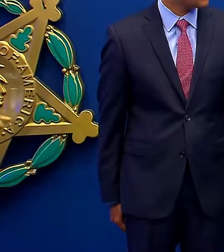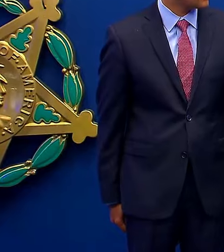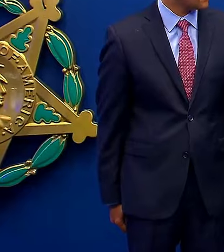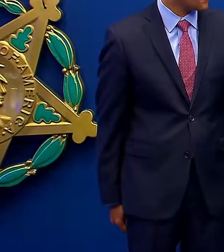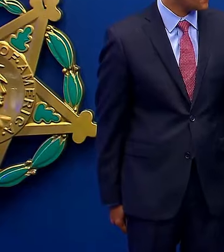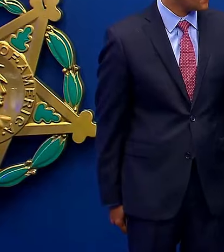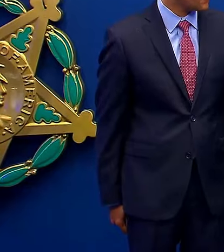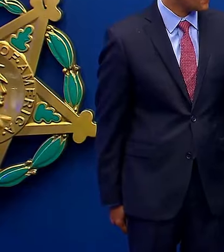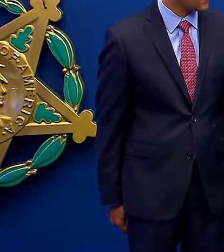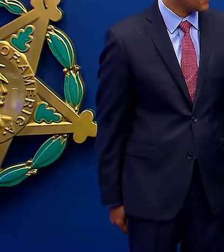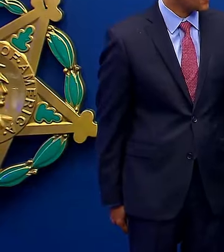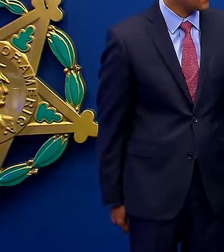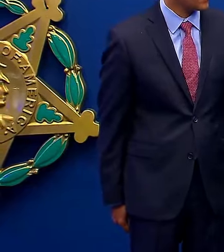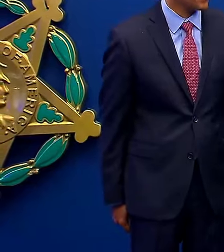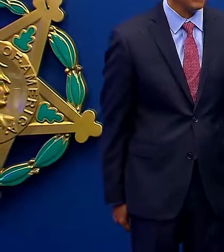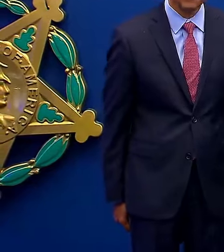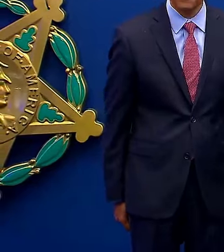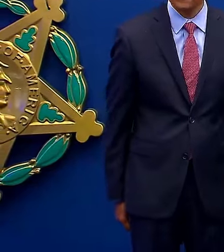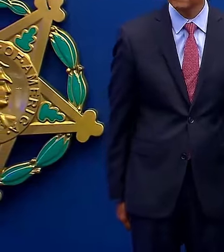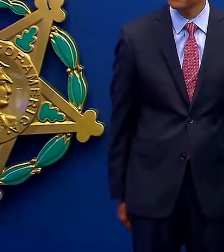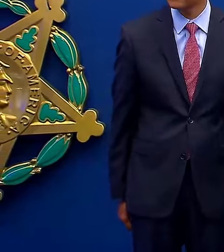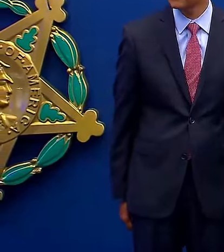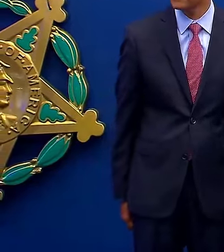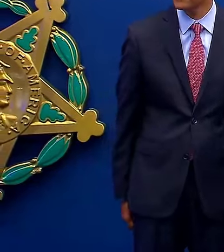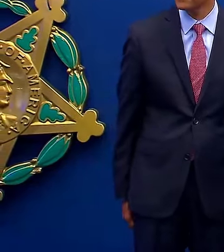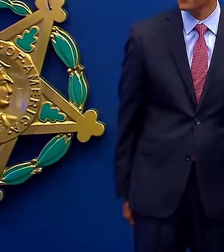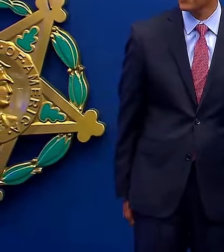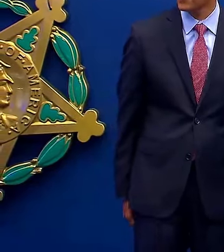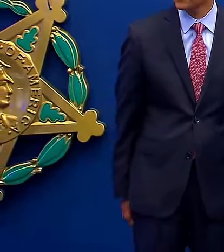Congratulations to Mr. Charles J. Zarambo.